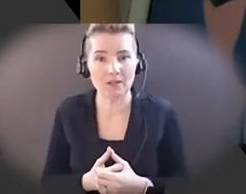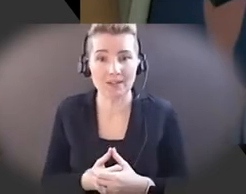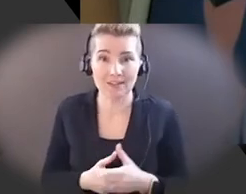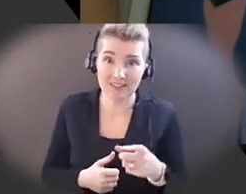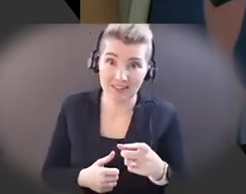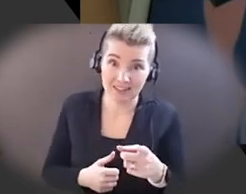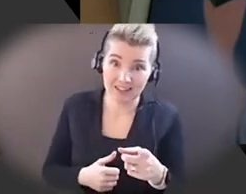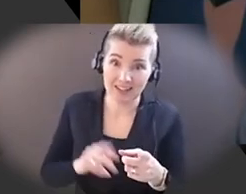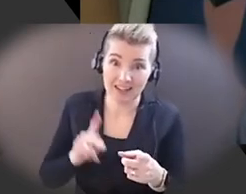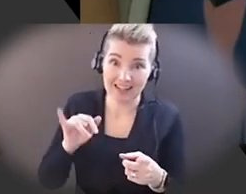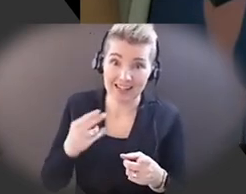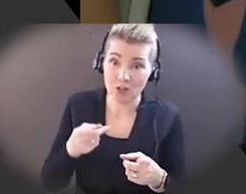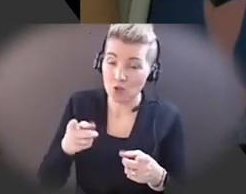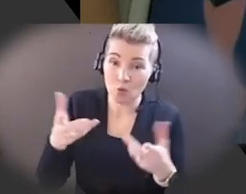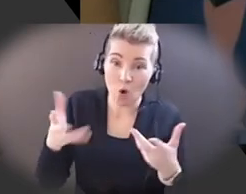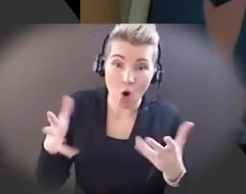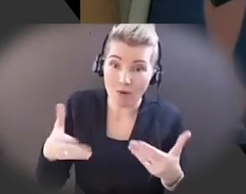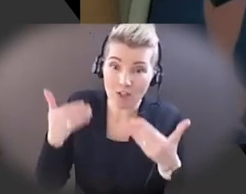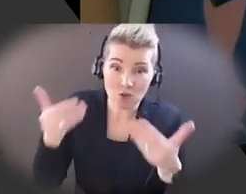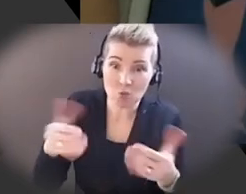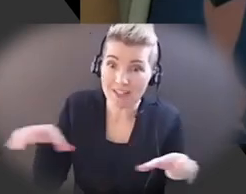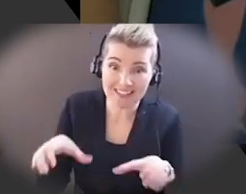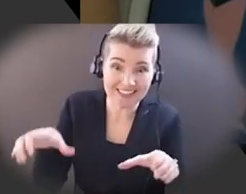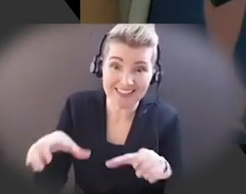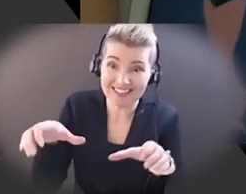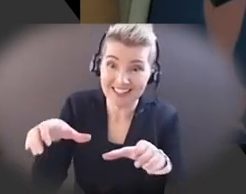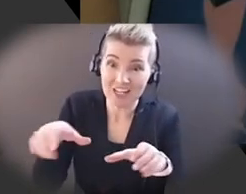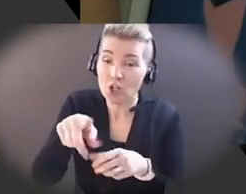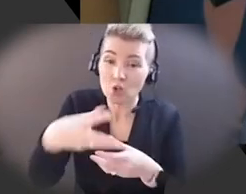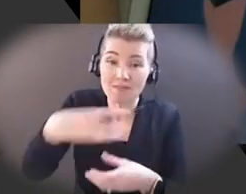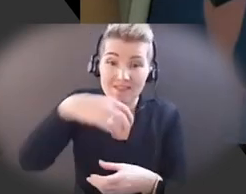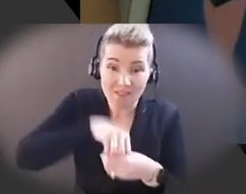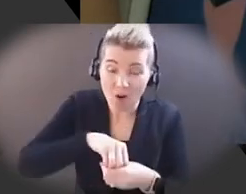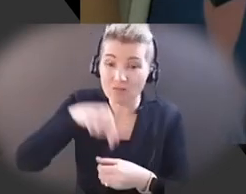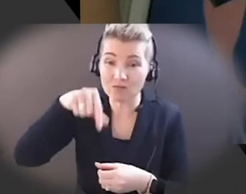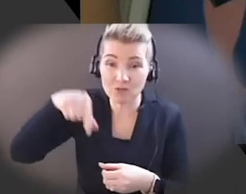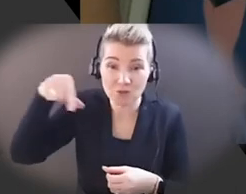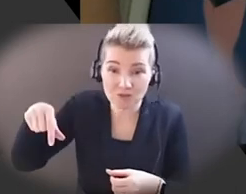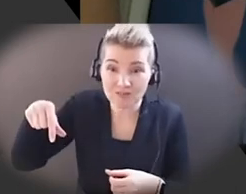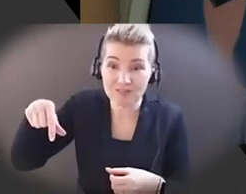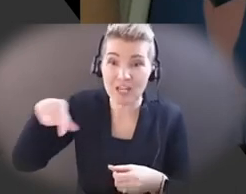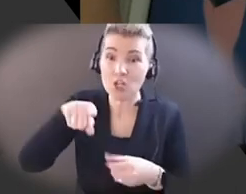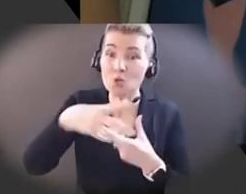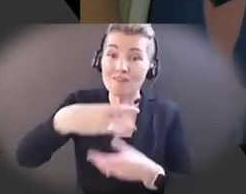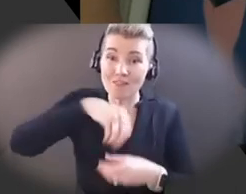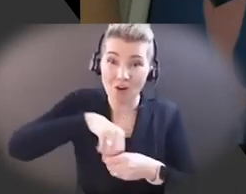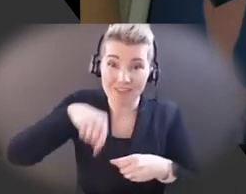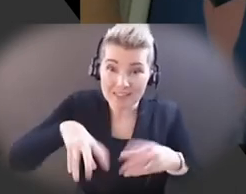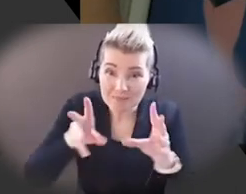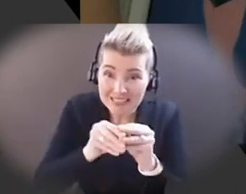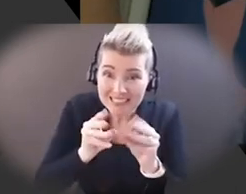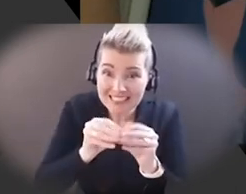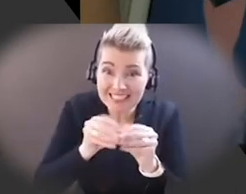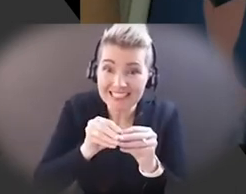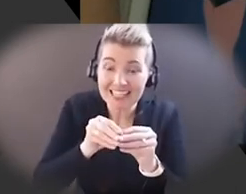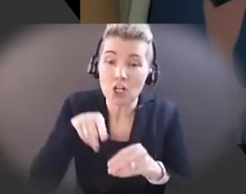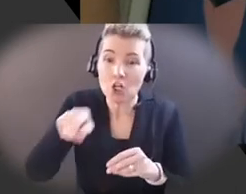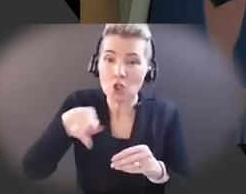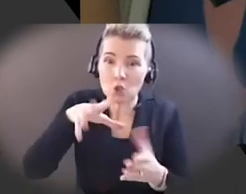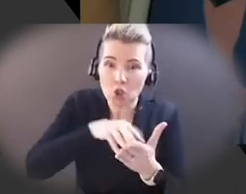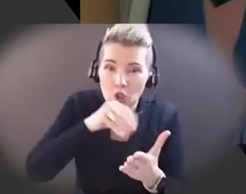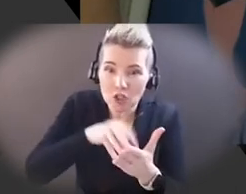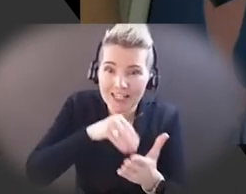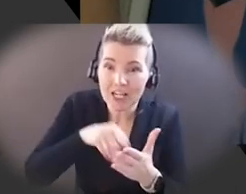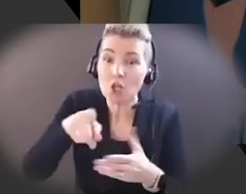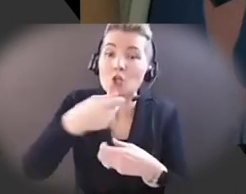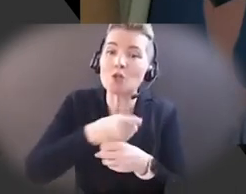Josh. You're taking part in this organization, in this quorum, and you're making art,